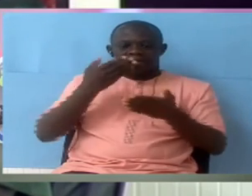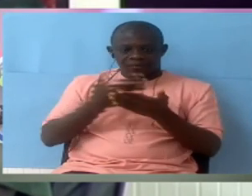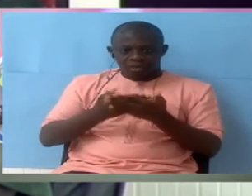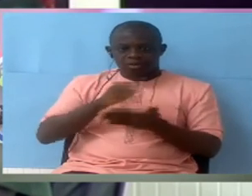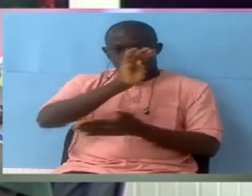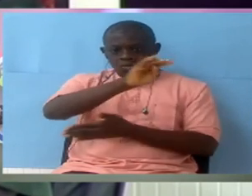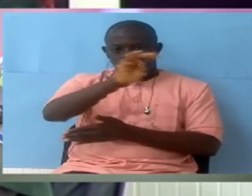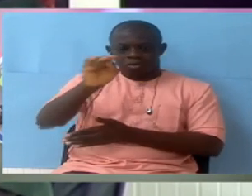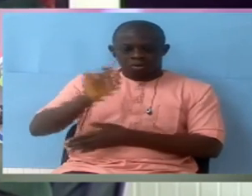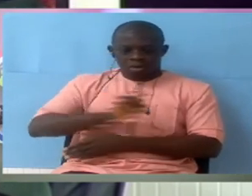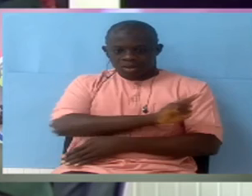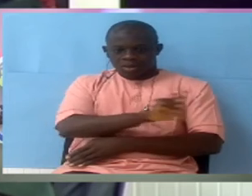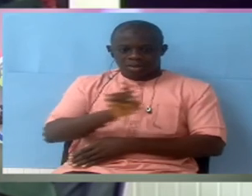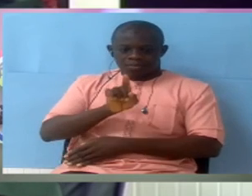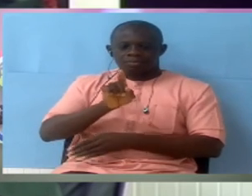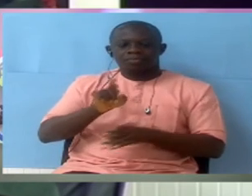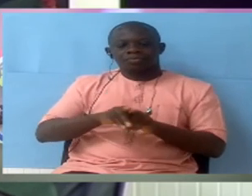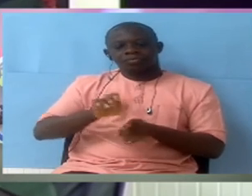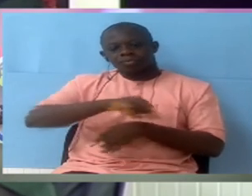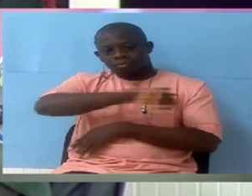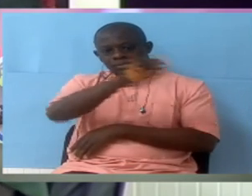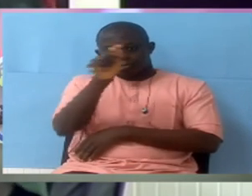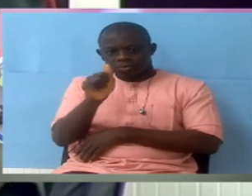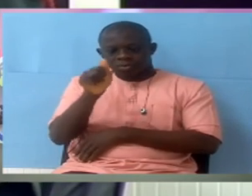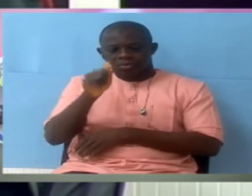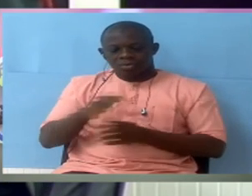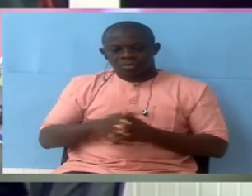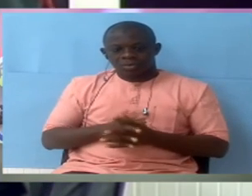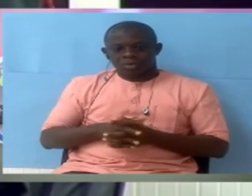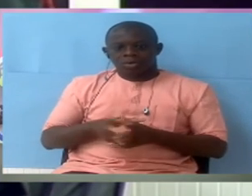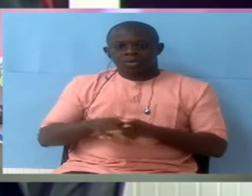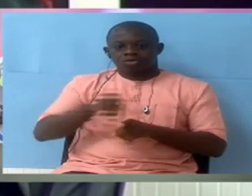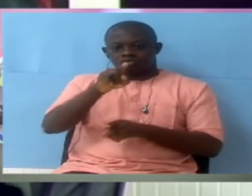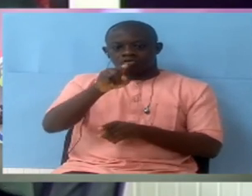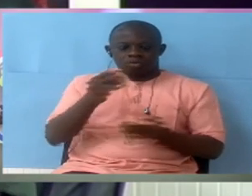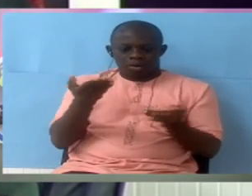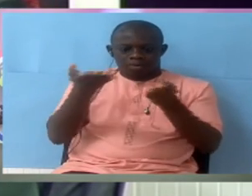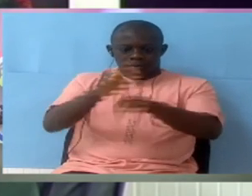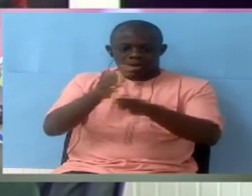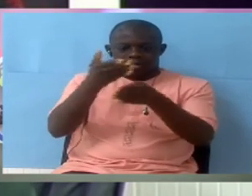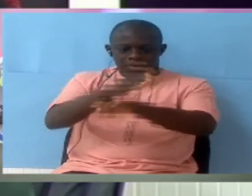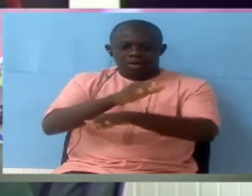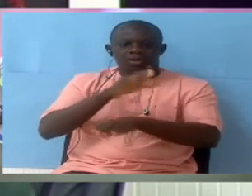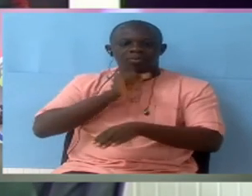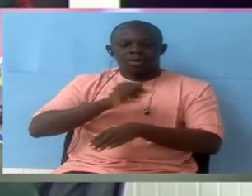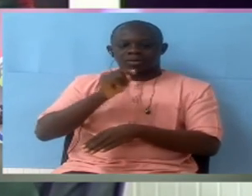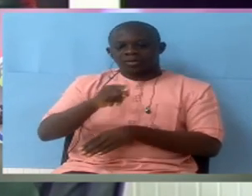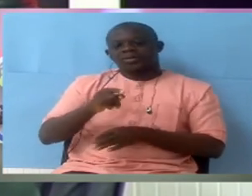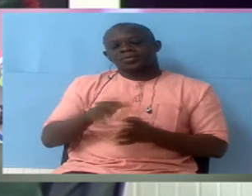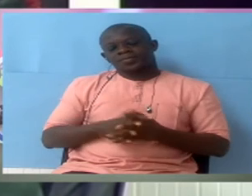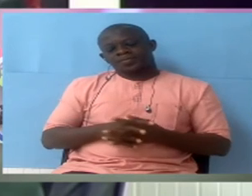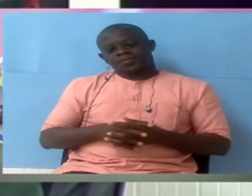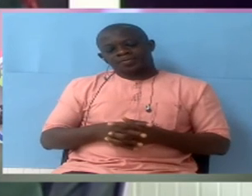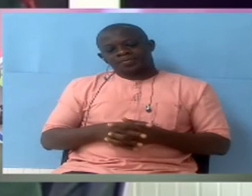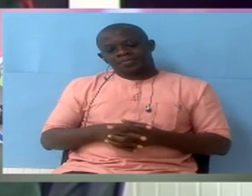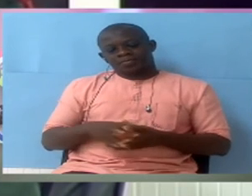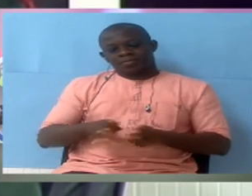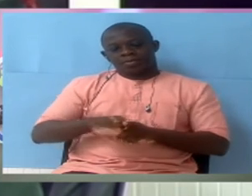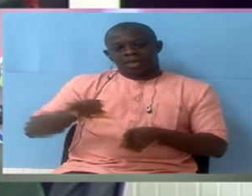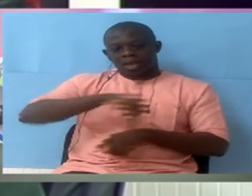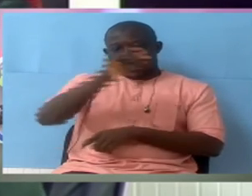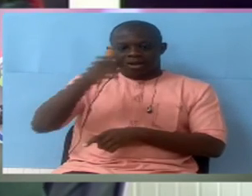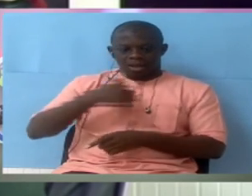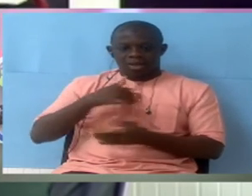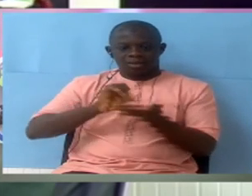yi nga xamné ño fi nekk. And then you bury him. Dat bu ko defé nga sul ko. And then I